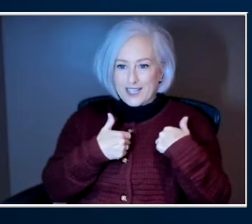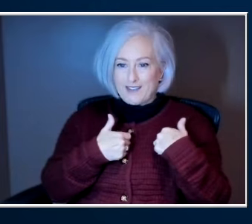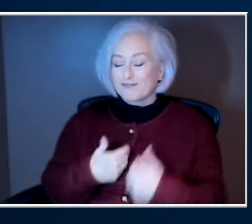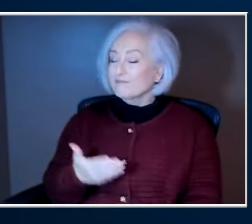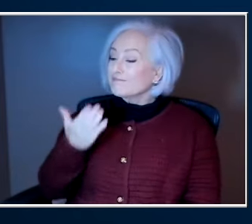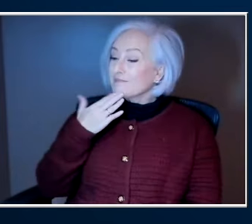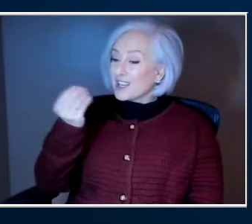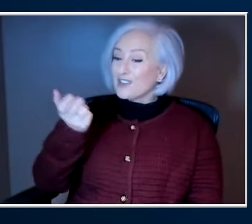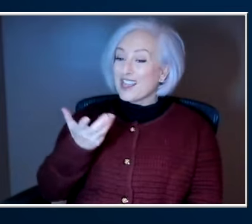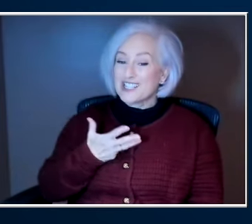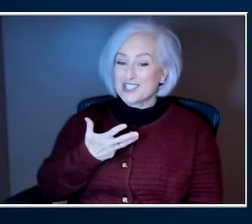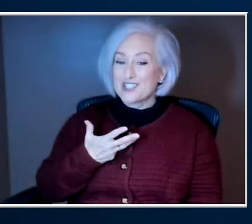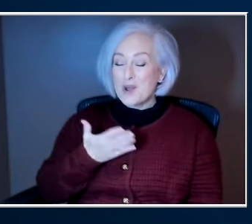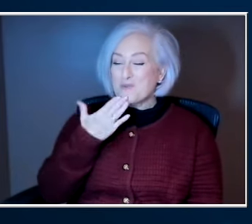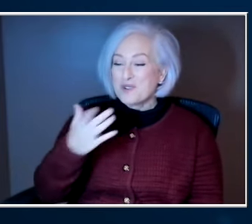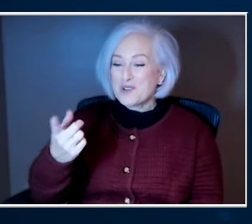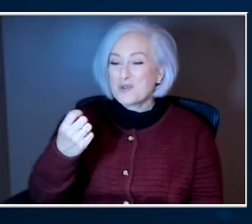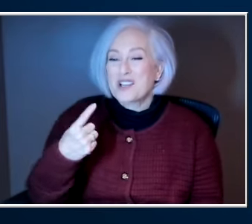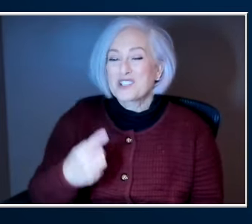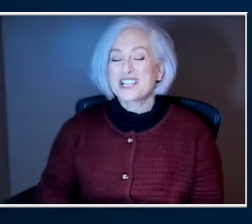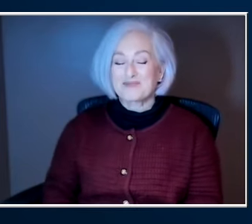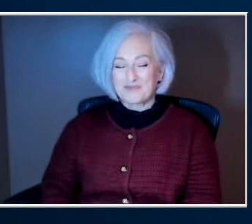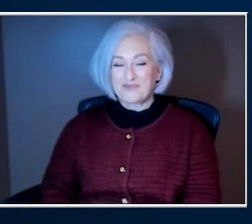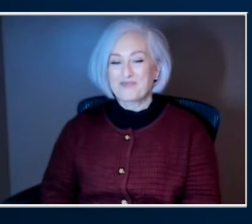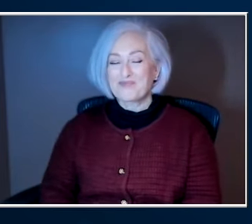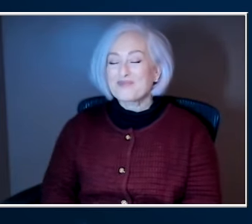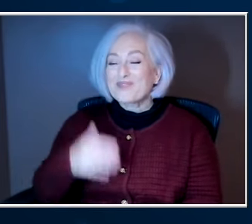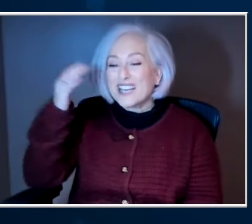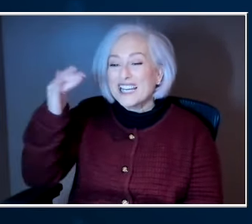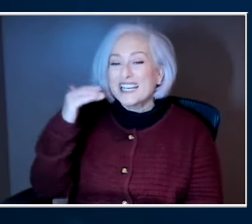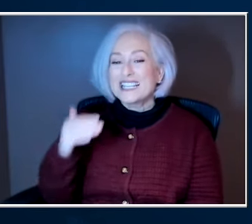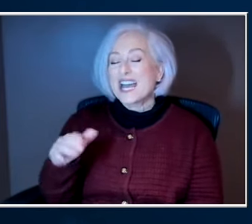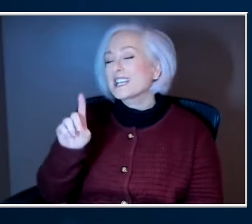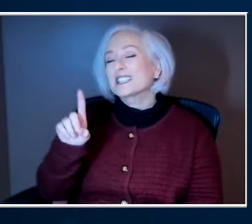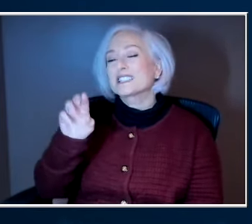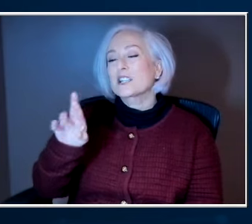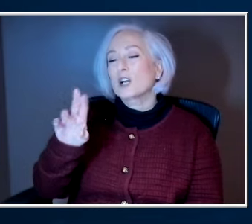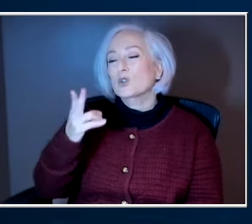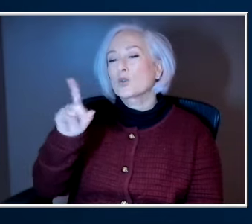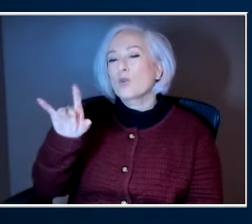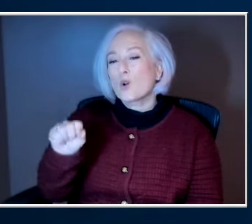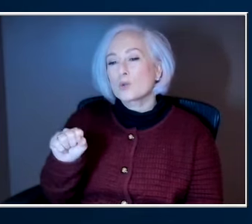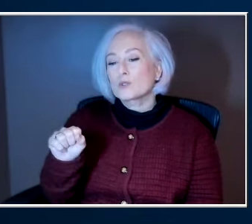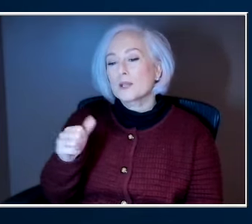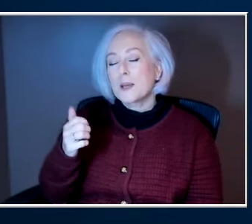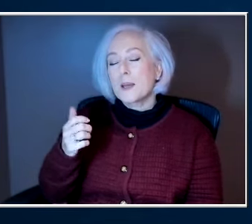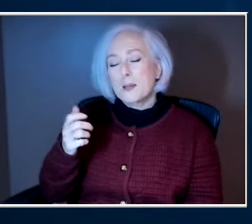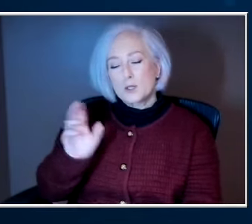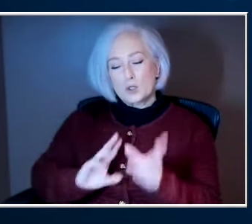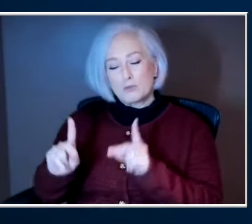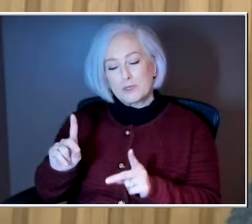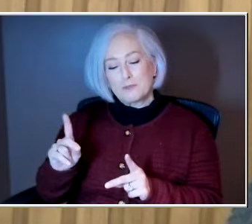that. I think that's a good question too. Question for you, Dr. Rhodes, do people ever regret getting this surgery?